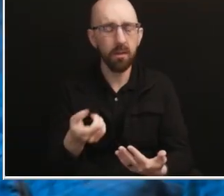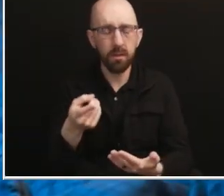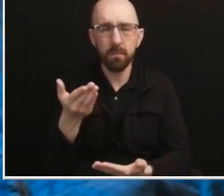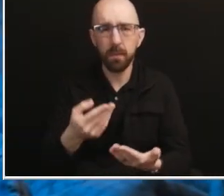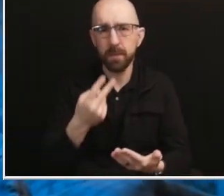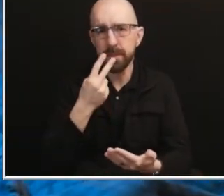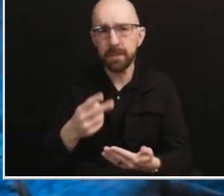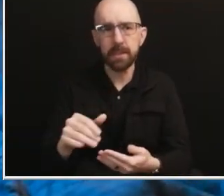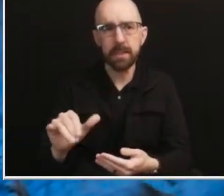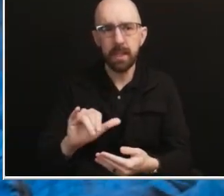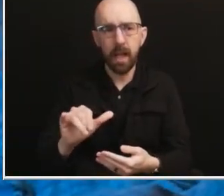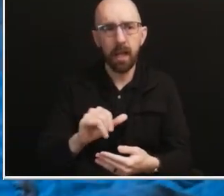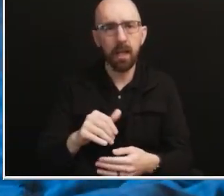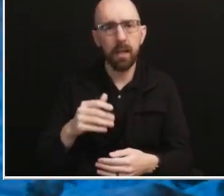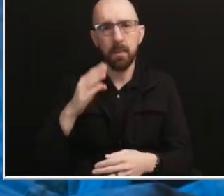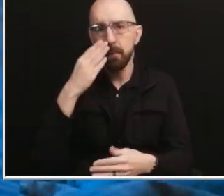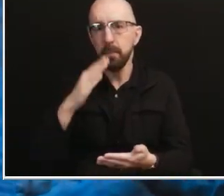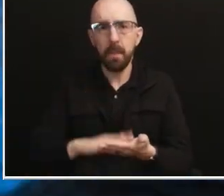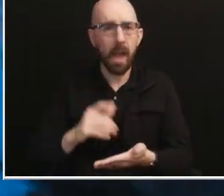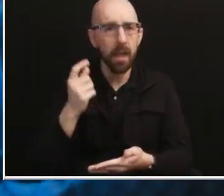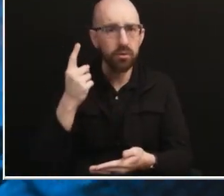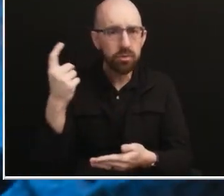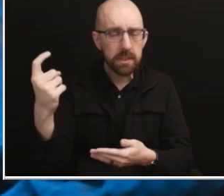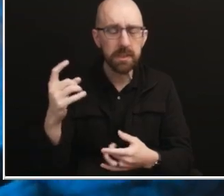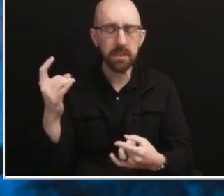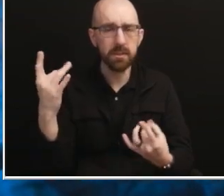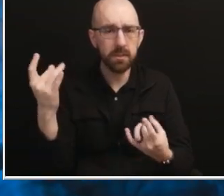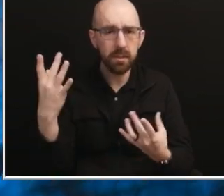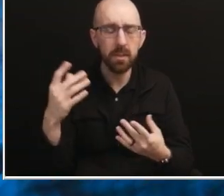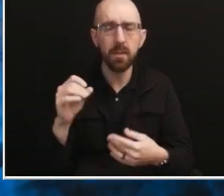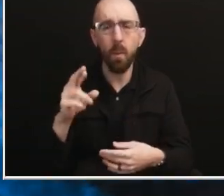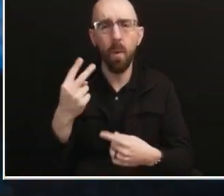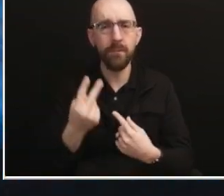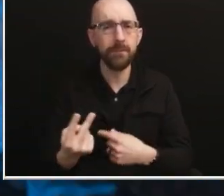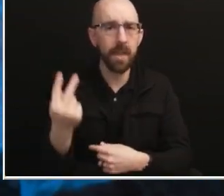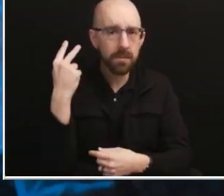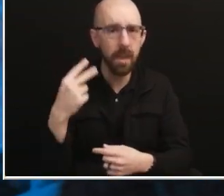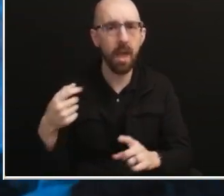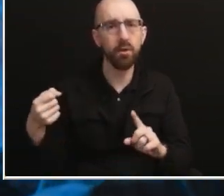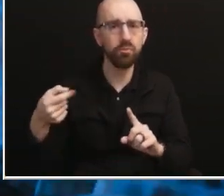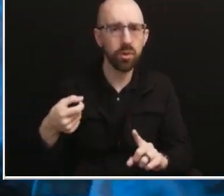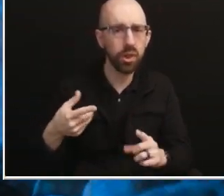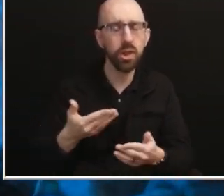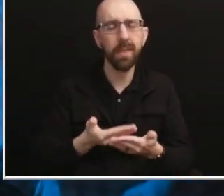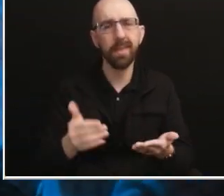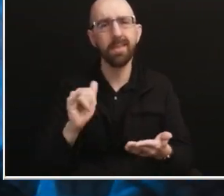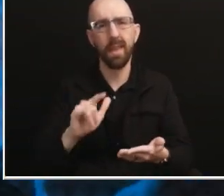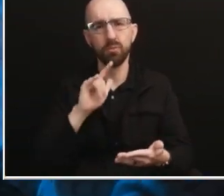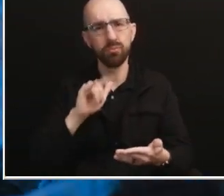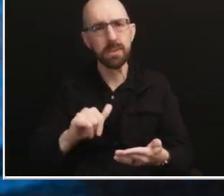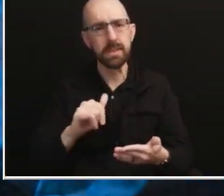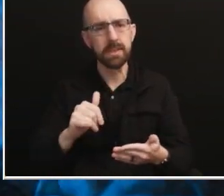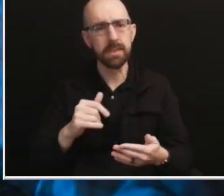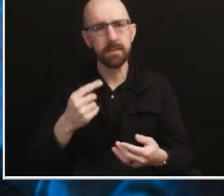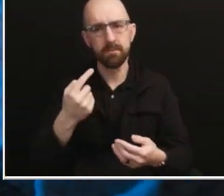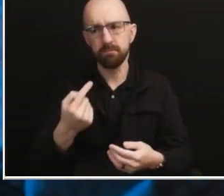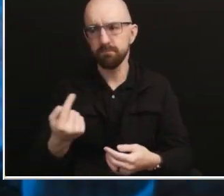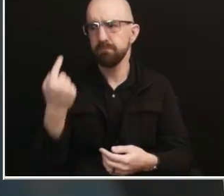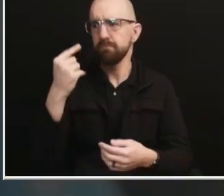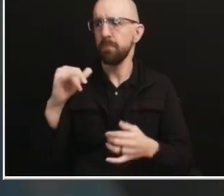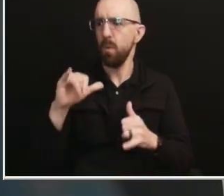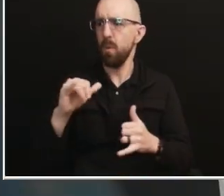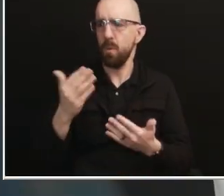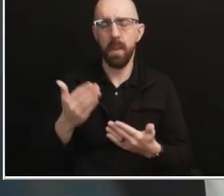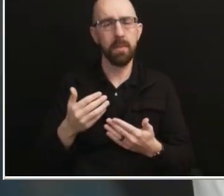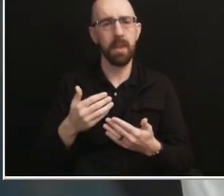like nightmares or flashbacks, triggers, things that really bring back, whether that be the death of a loved one or what I